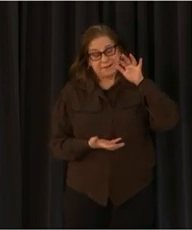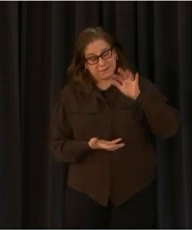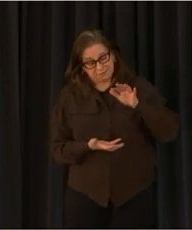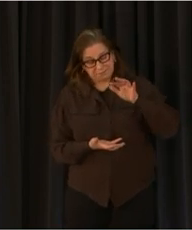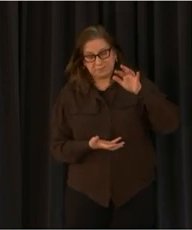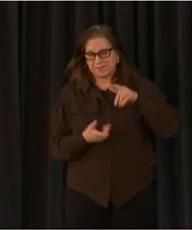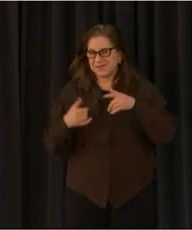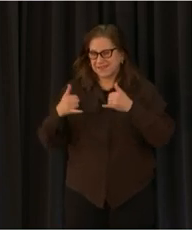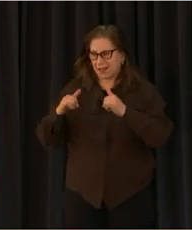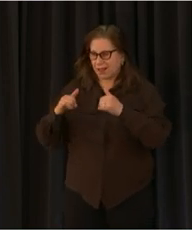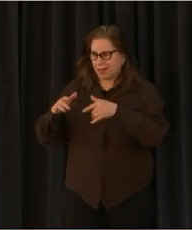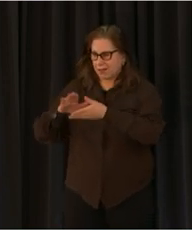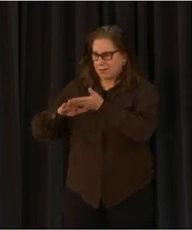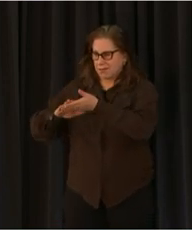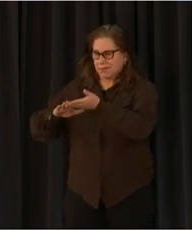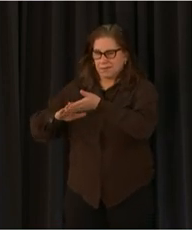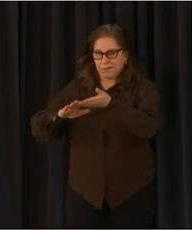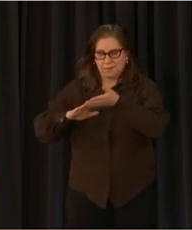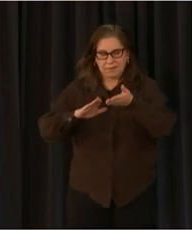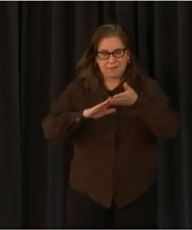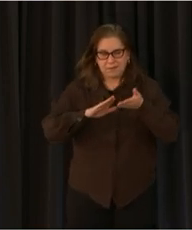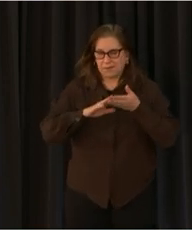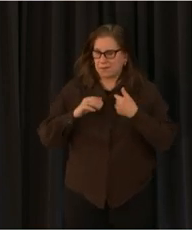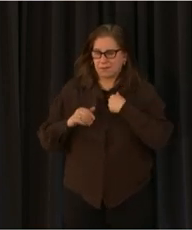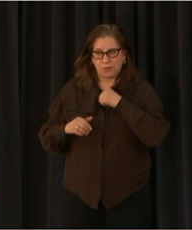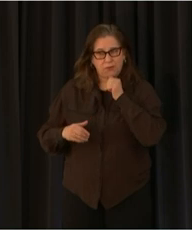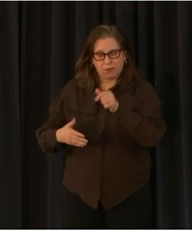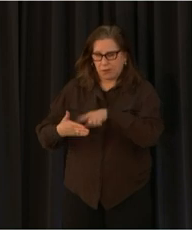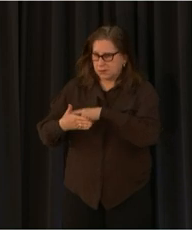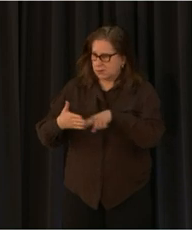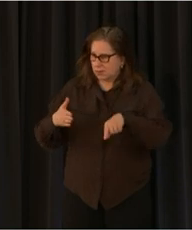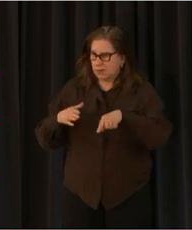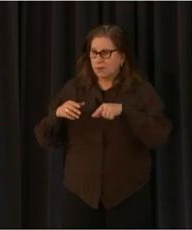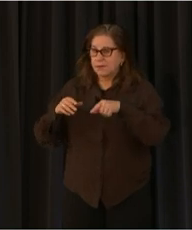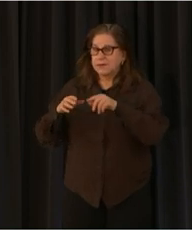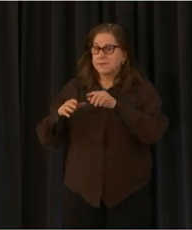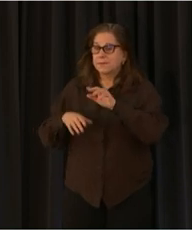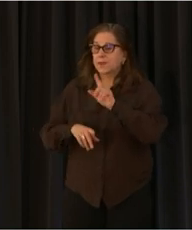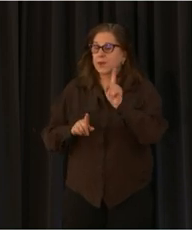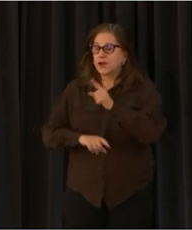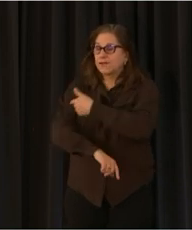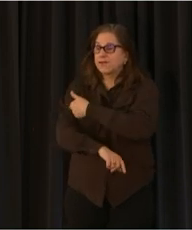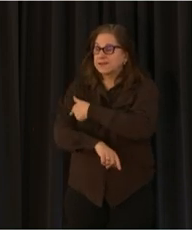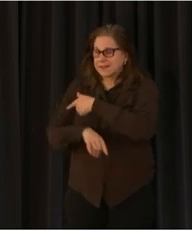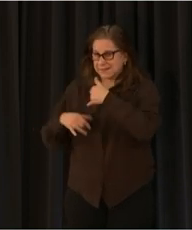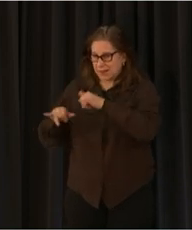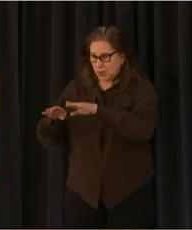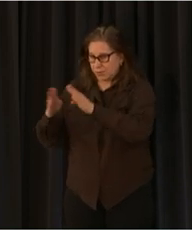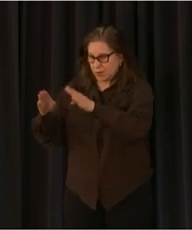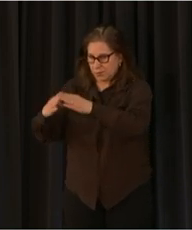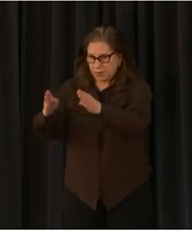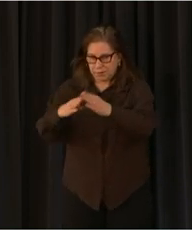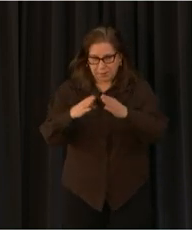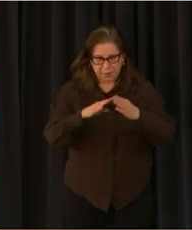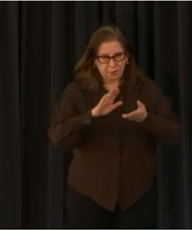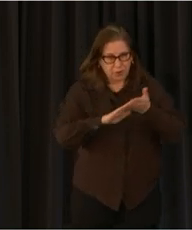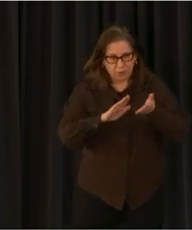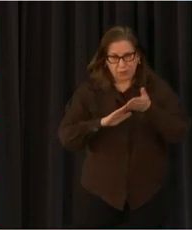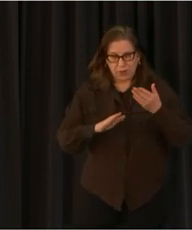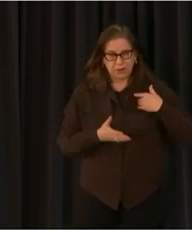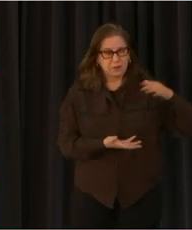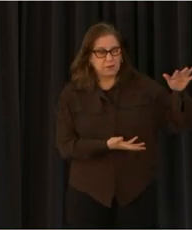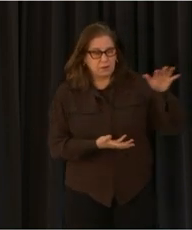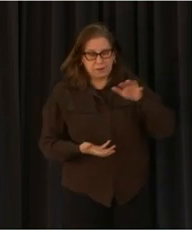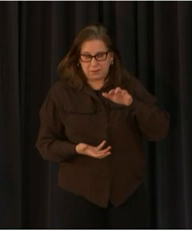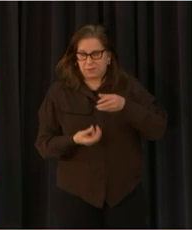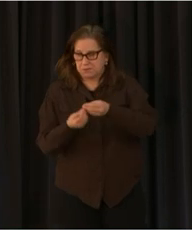vaccines as scheduled last week. We are scheduled to receive our shipment from last week, early